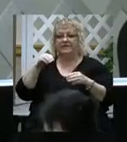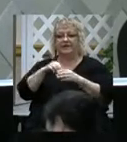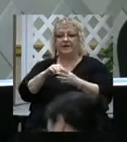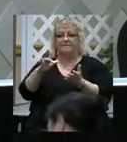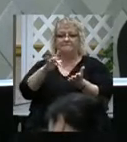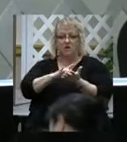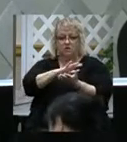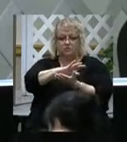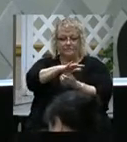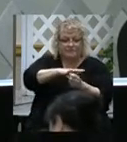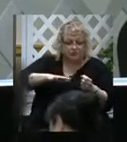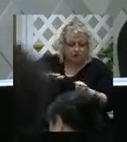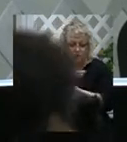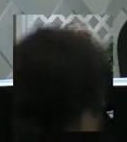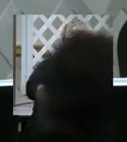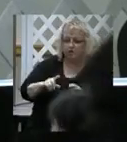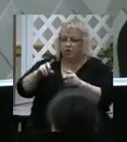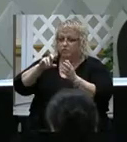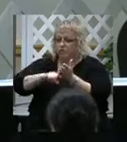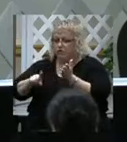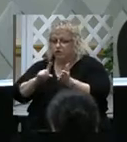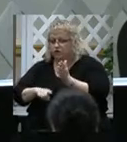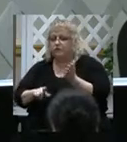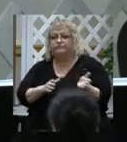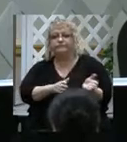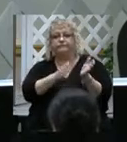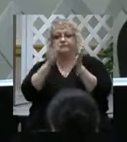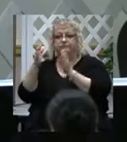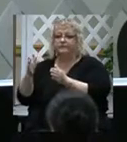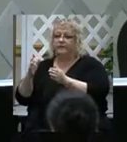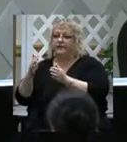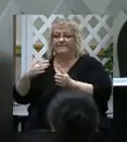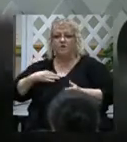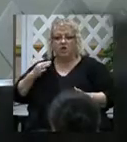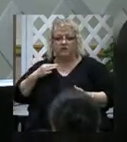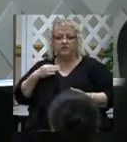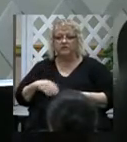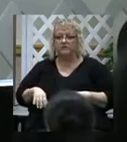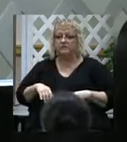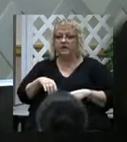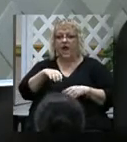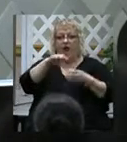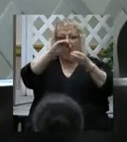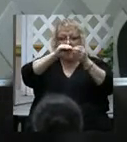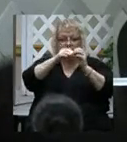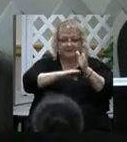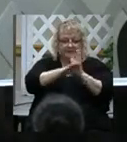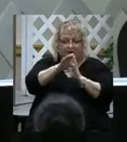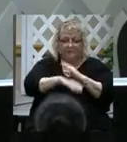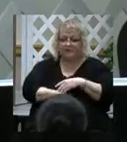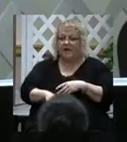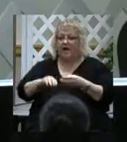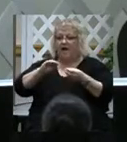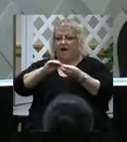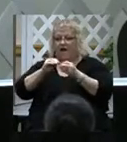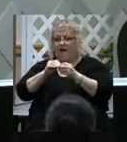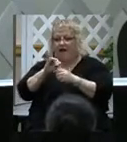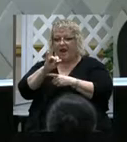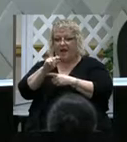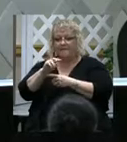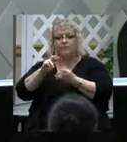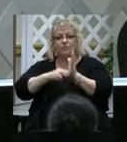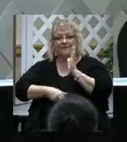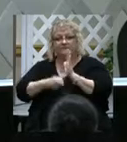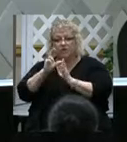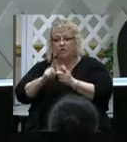medical settings, research of other related written materials, item development, item review by related specialists,